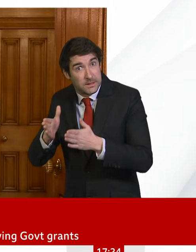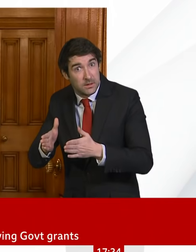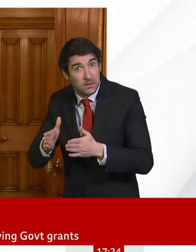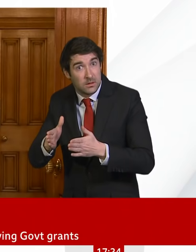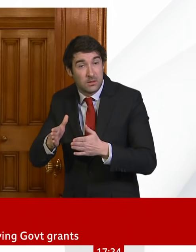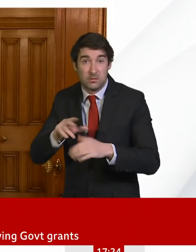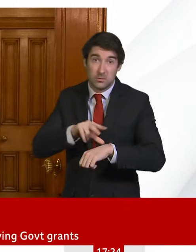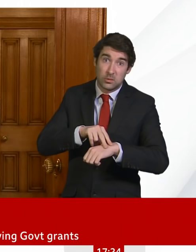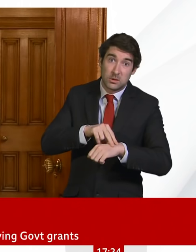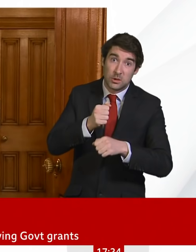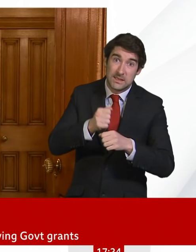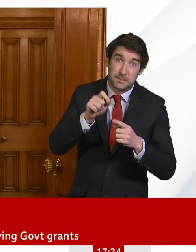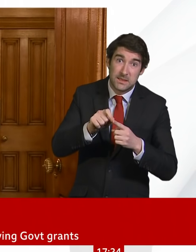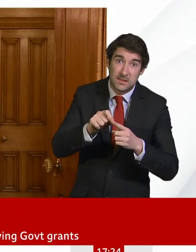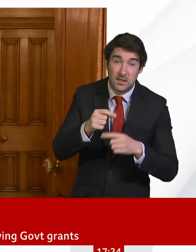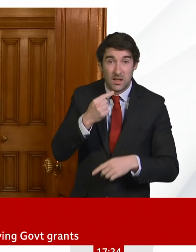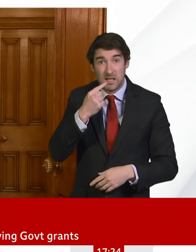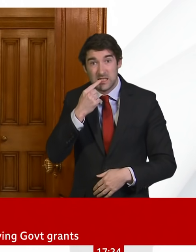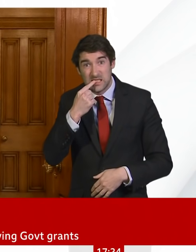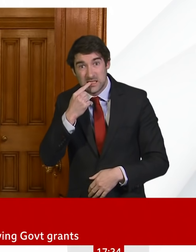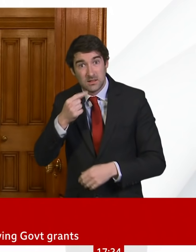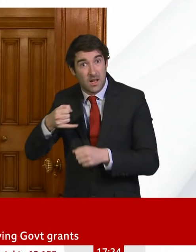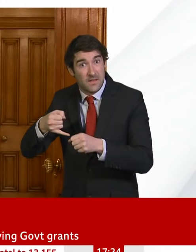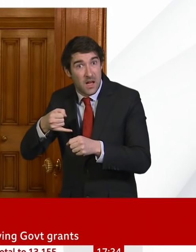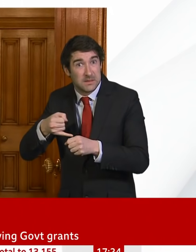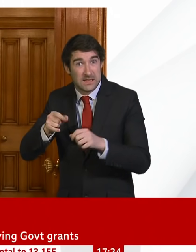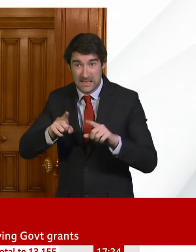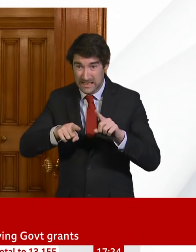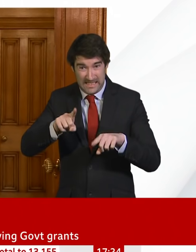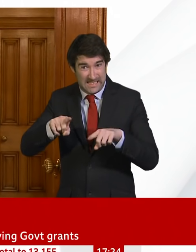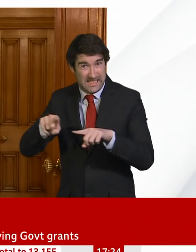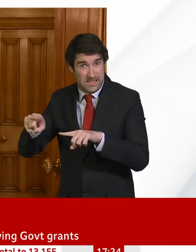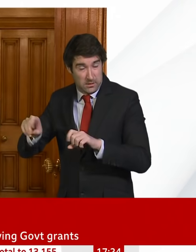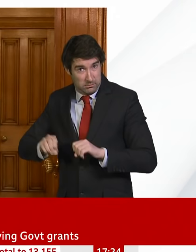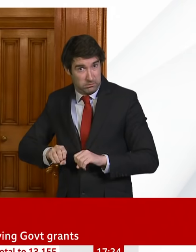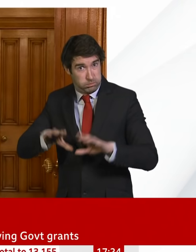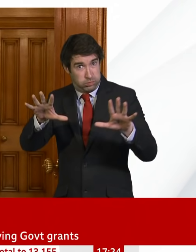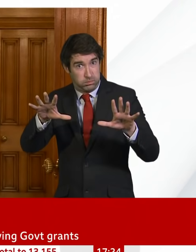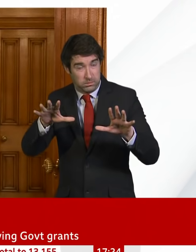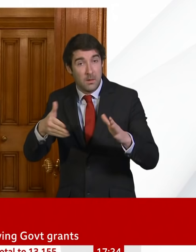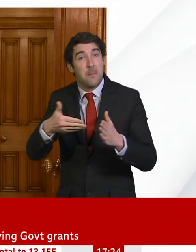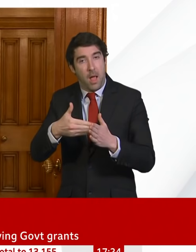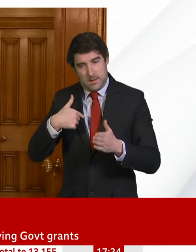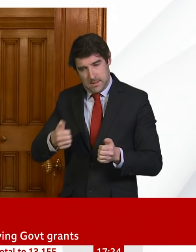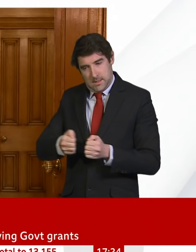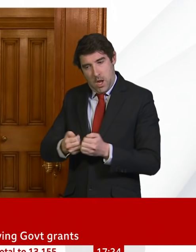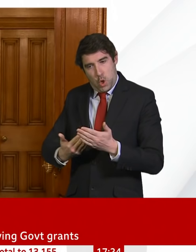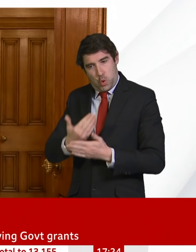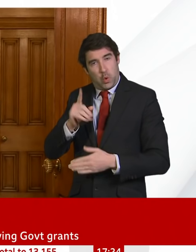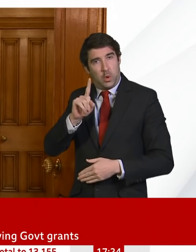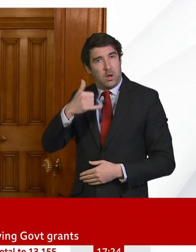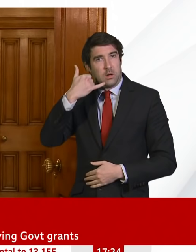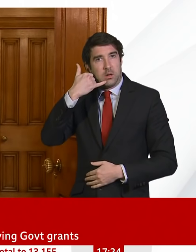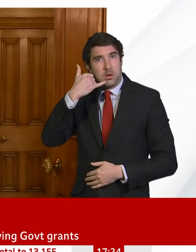there is also now a 24-hour NHS-run hotline where NHS and social care workers can call and request